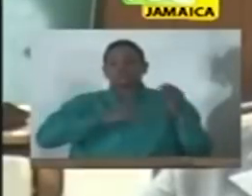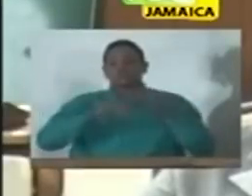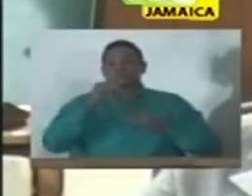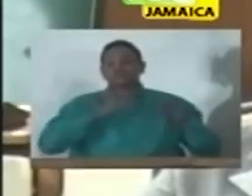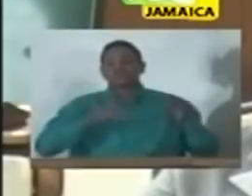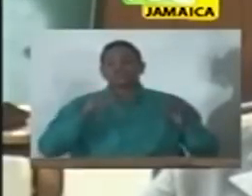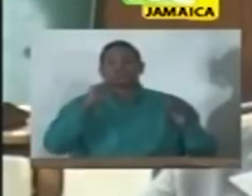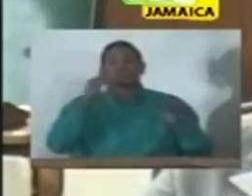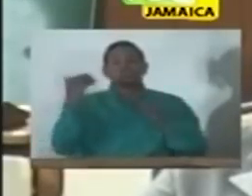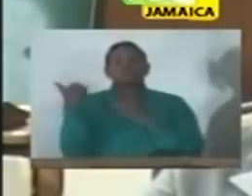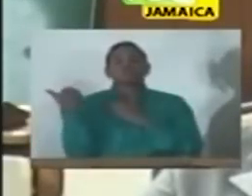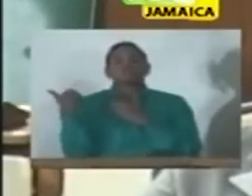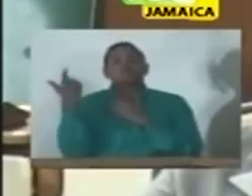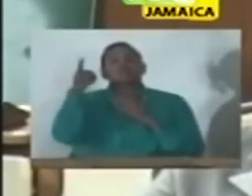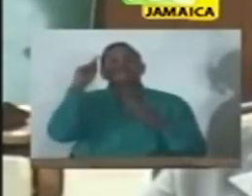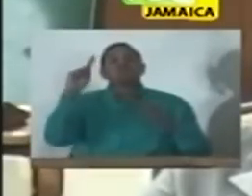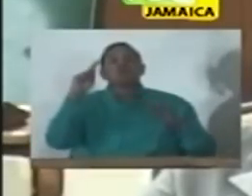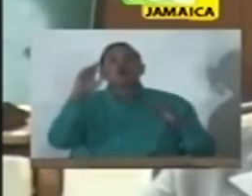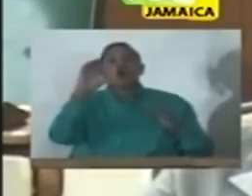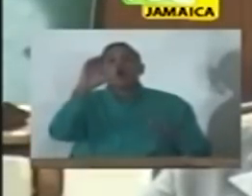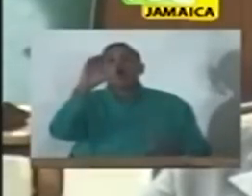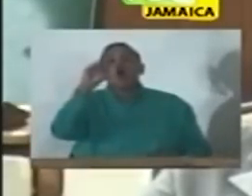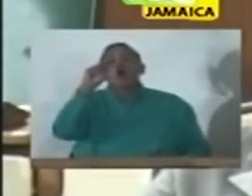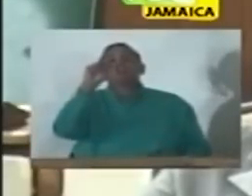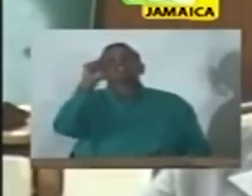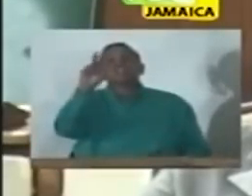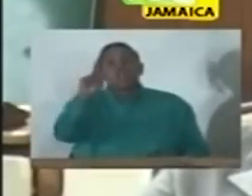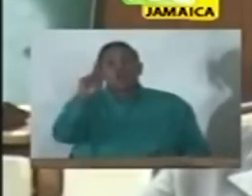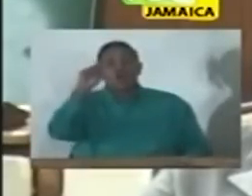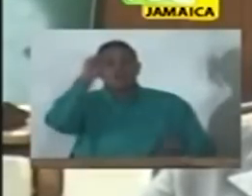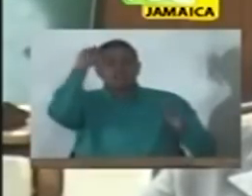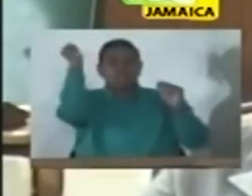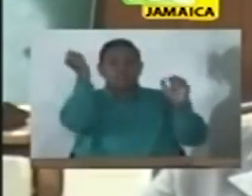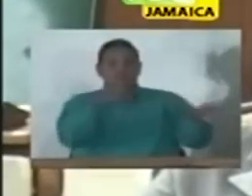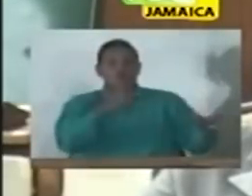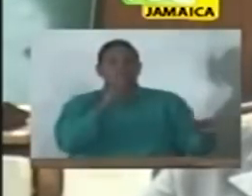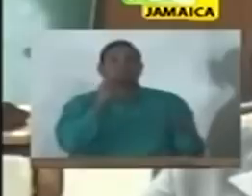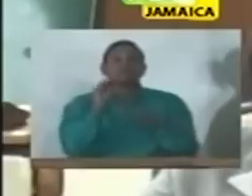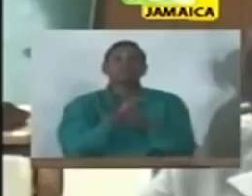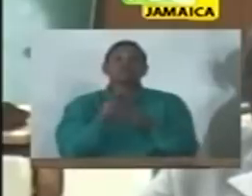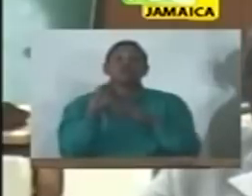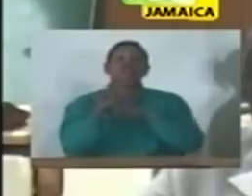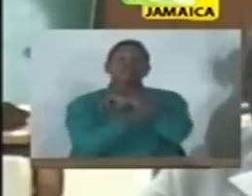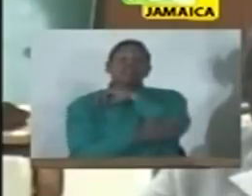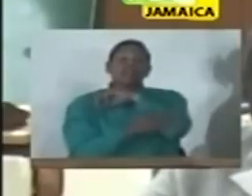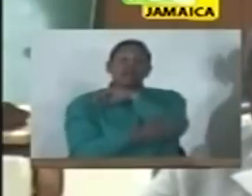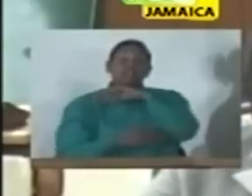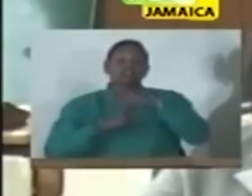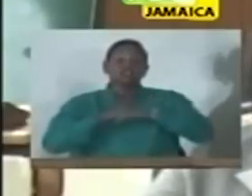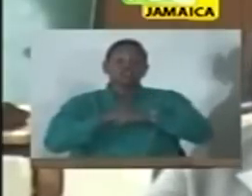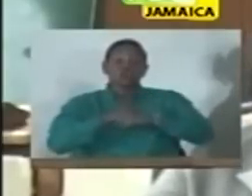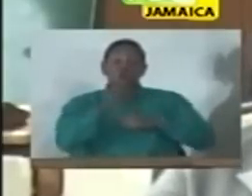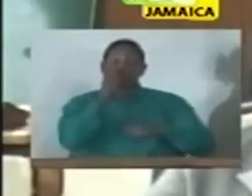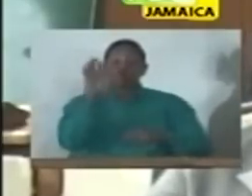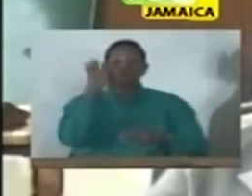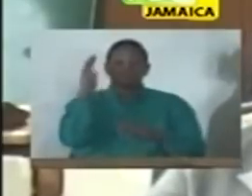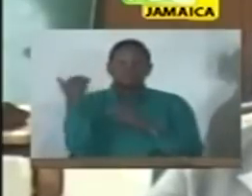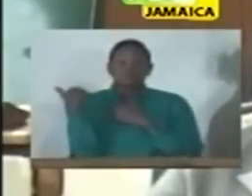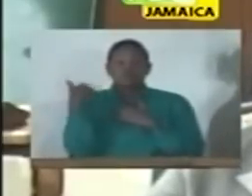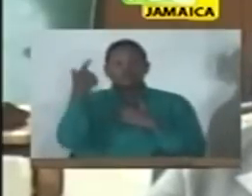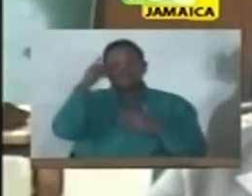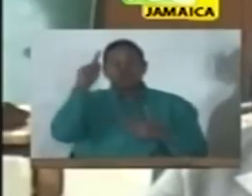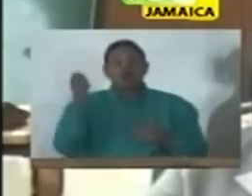the consular aspect of deportation. It is the Ministry of National Security which is responsible for